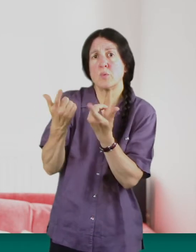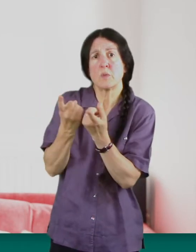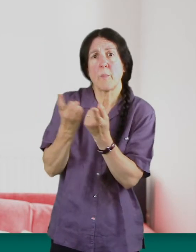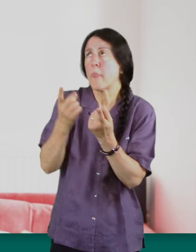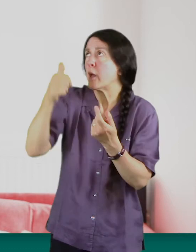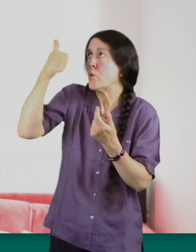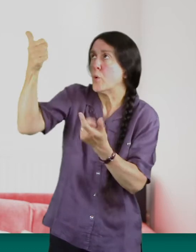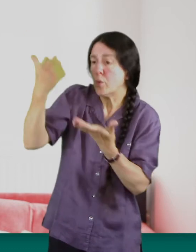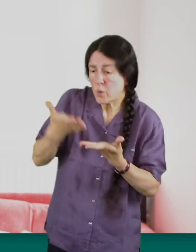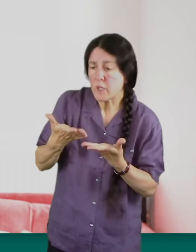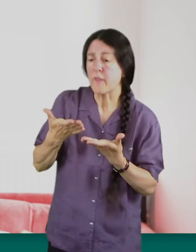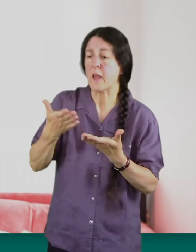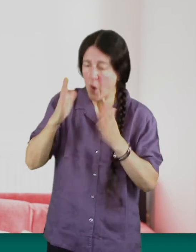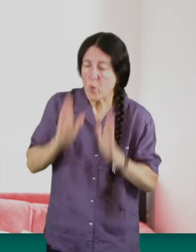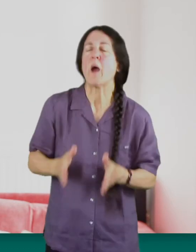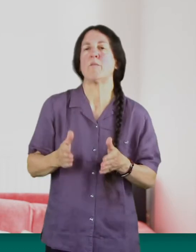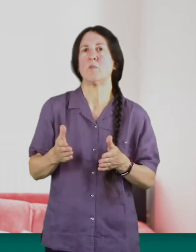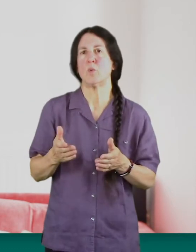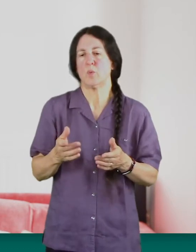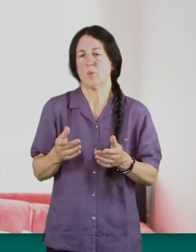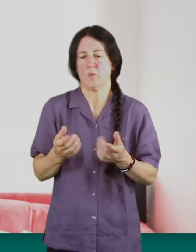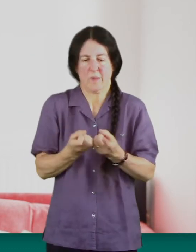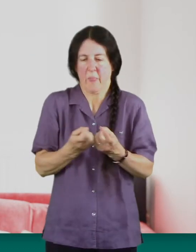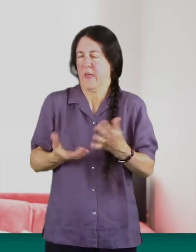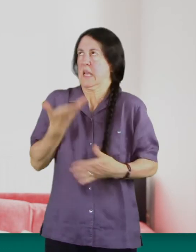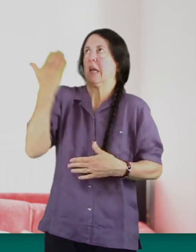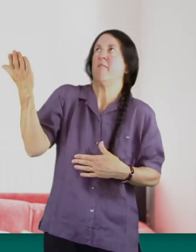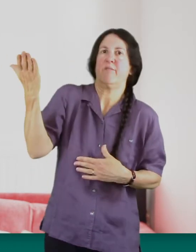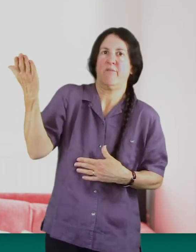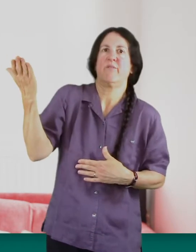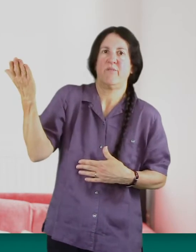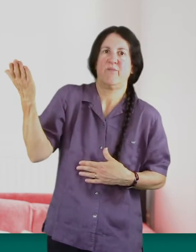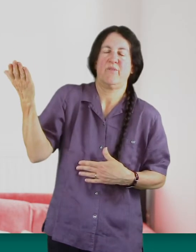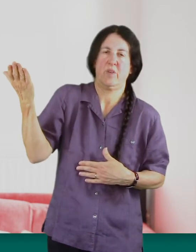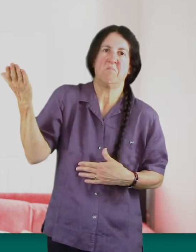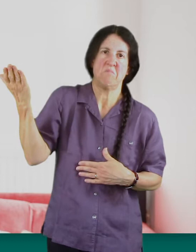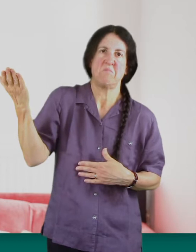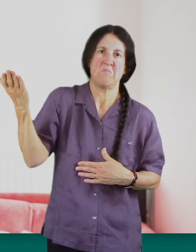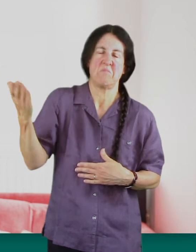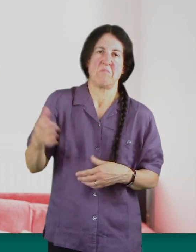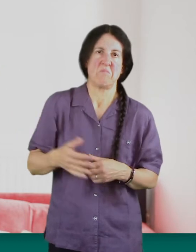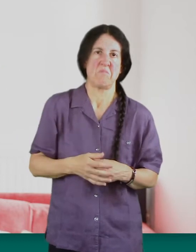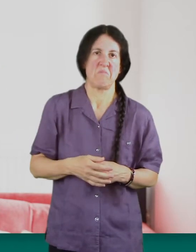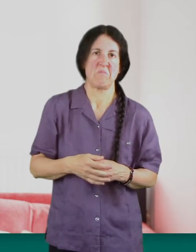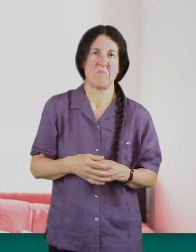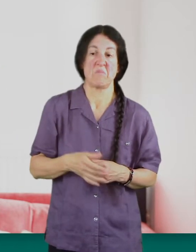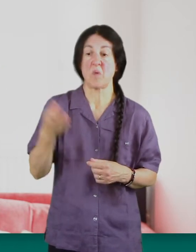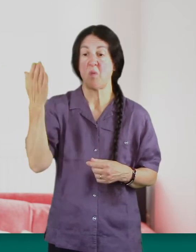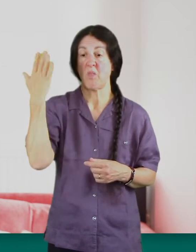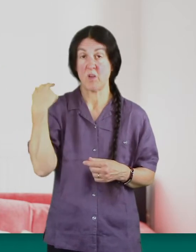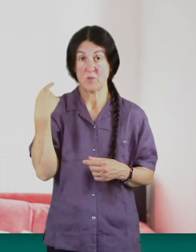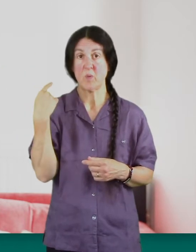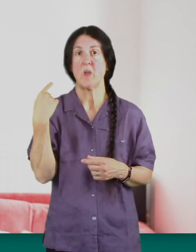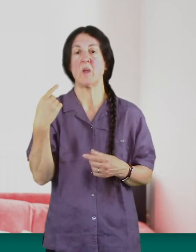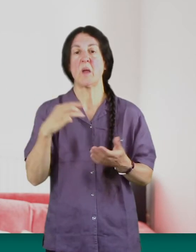all about deal making to keep yourself on the right side of God. And as Matt said, Manoah, Samson's dad,